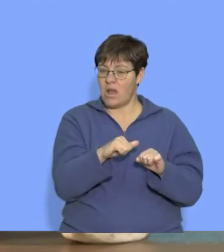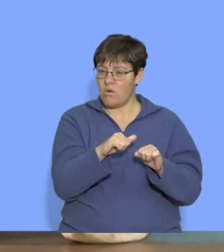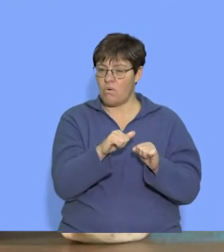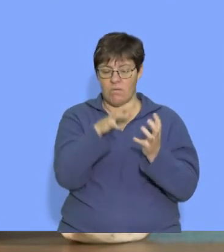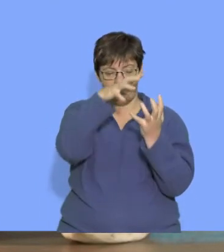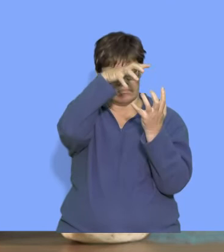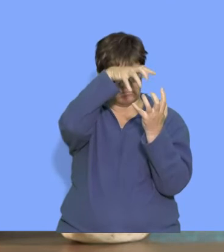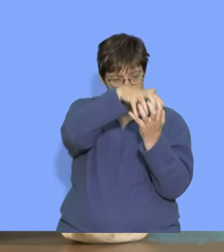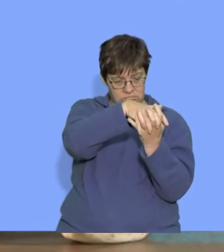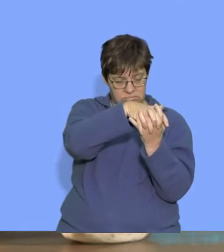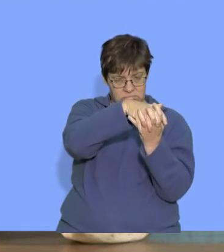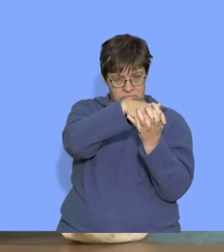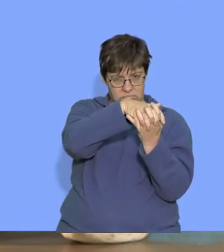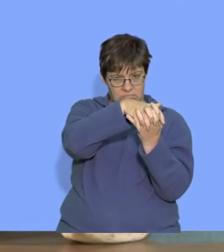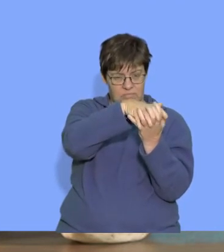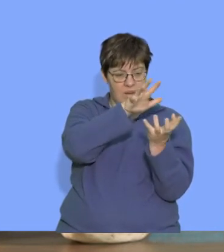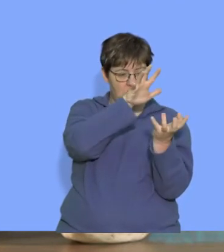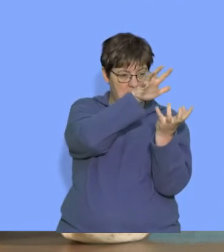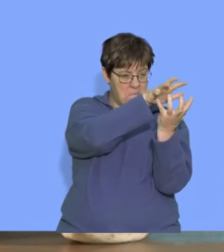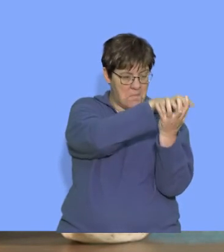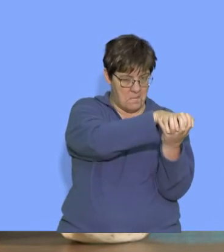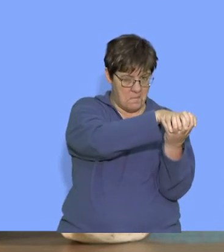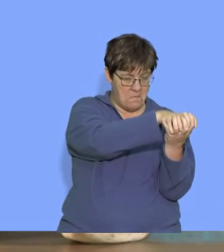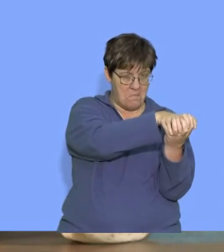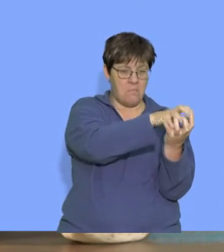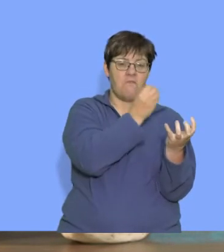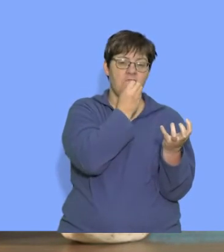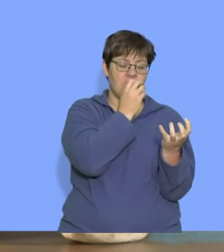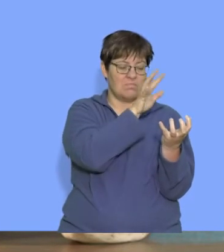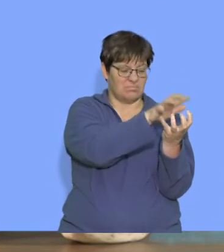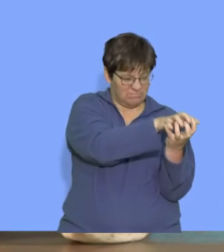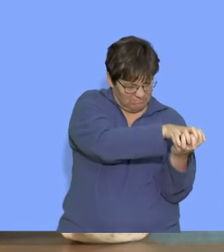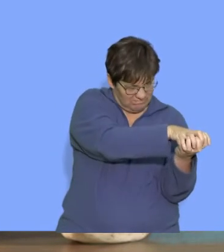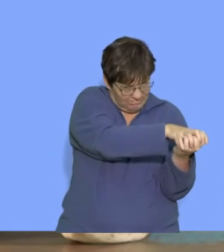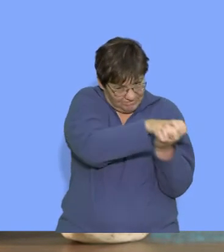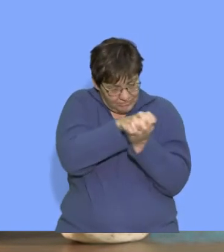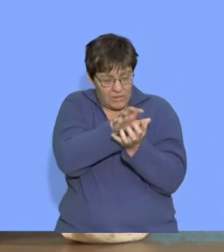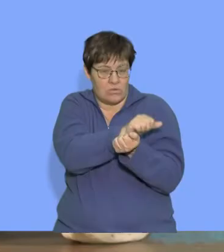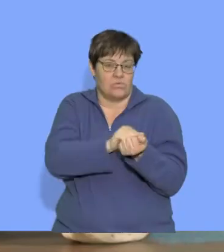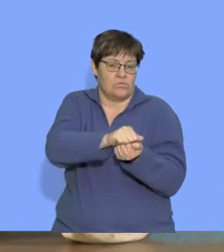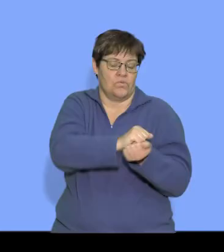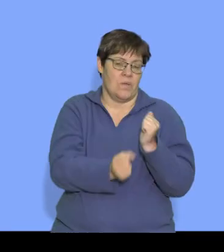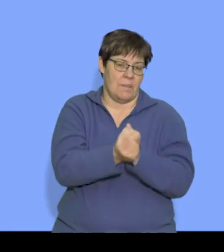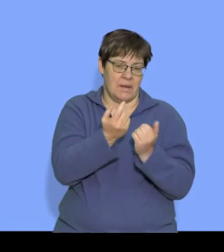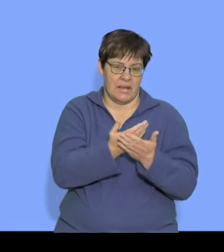the interlocking jaws to hold onto their prey or food so that biting and chewing can happen.